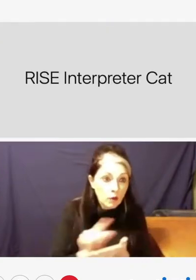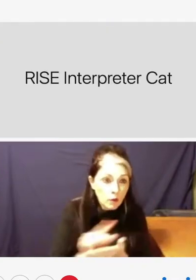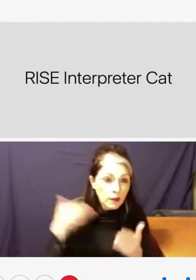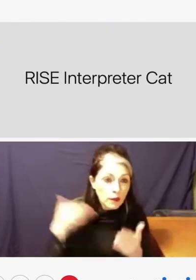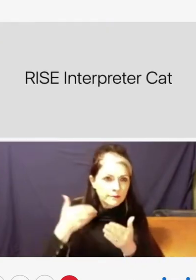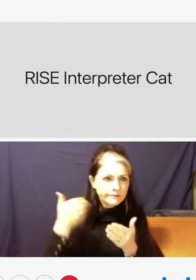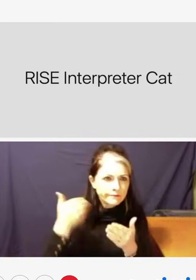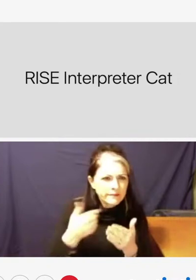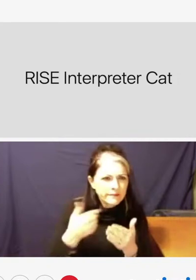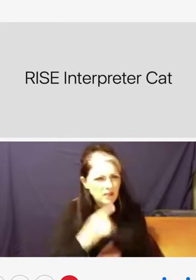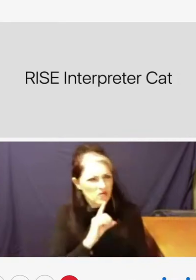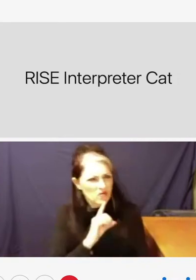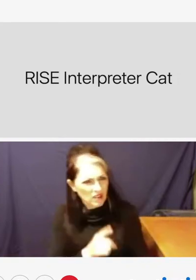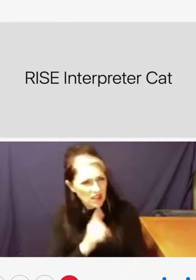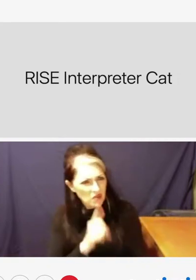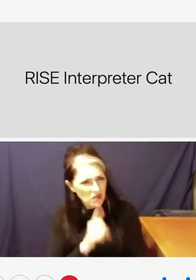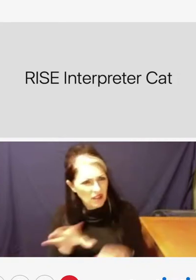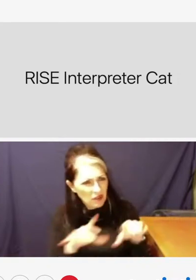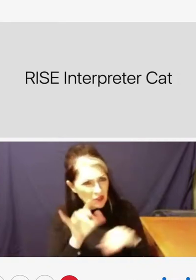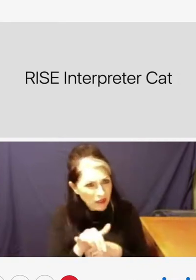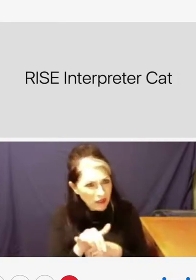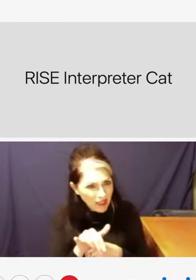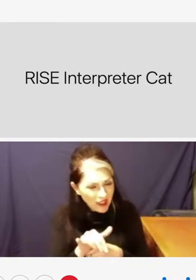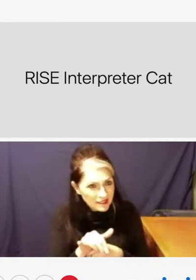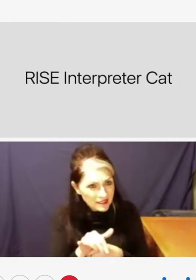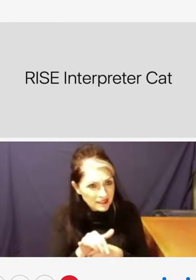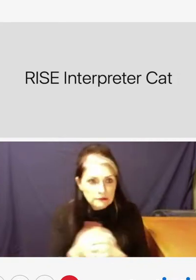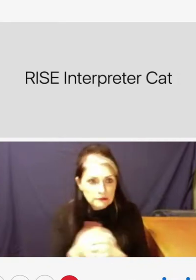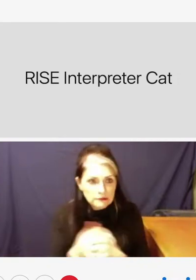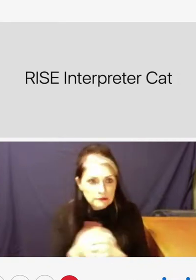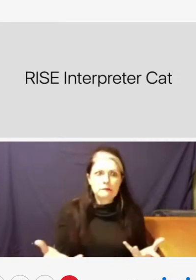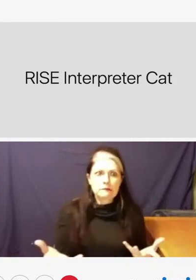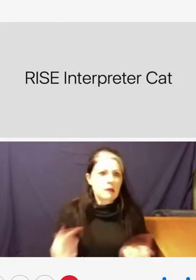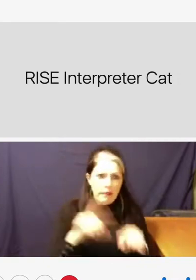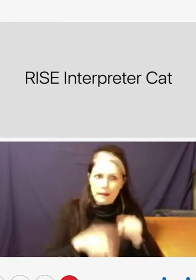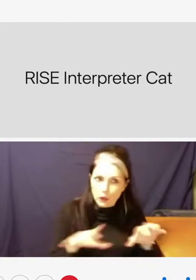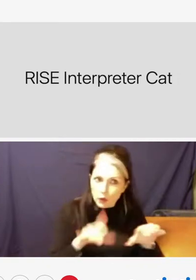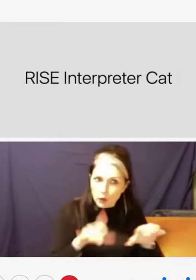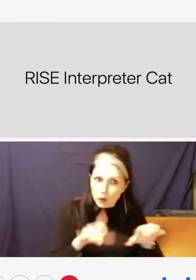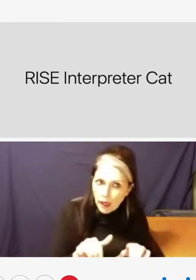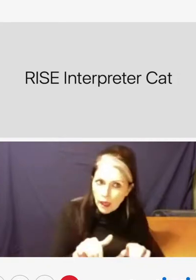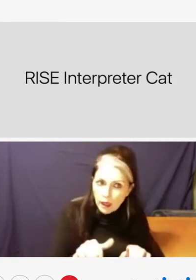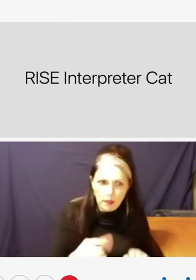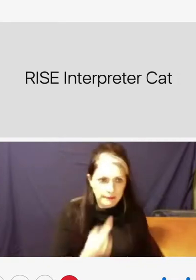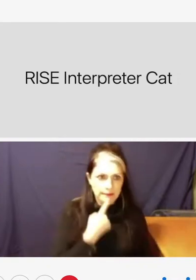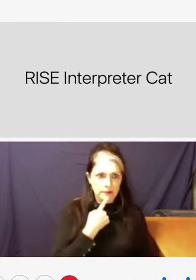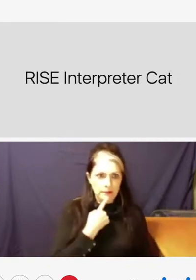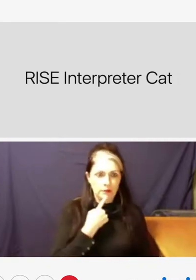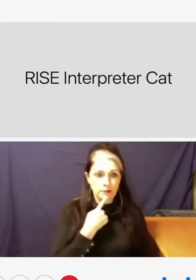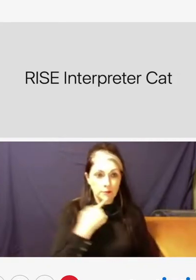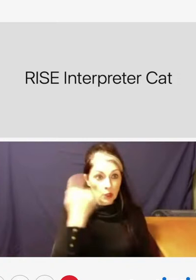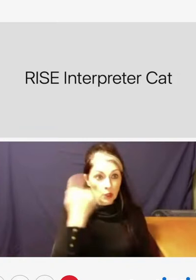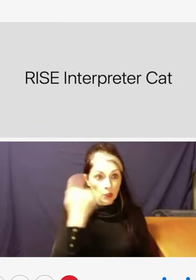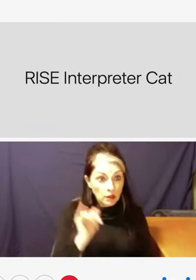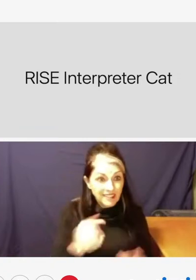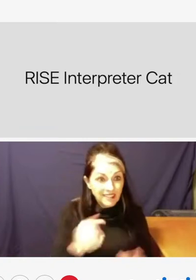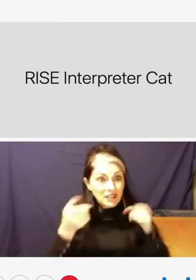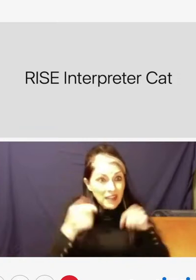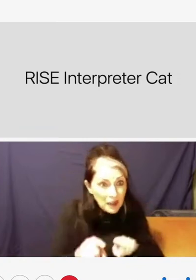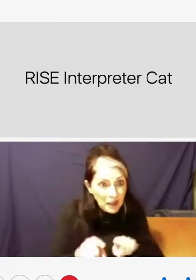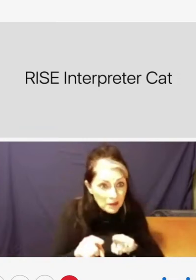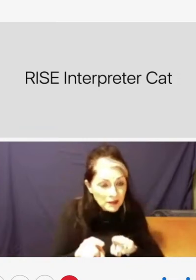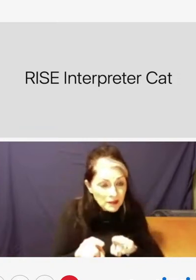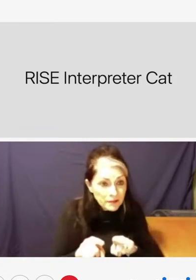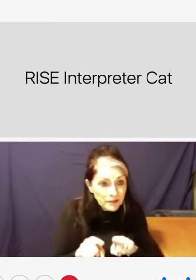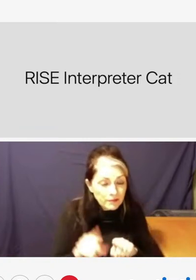this and I thought no they can't be you know they can't be serious but it looks like it is going to happen and we have to you know